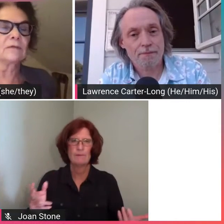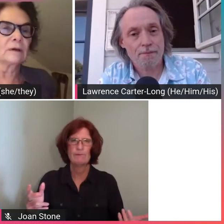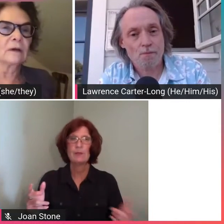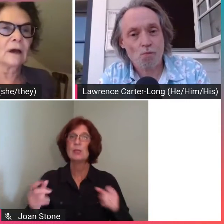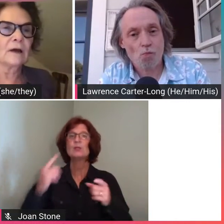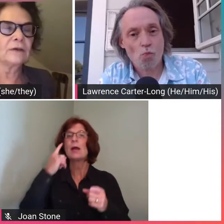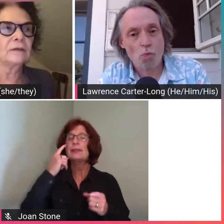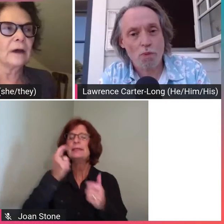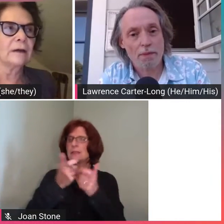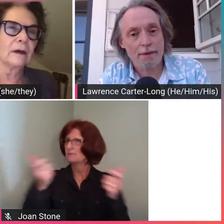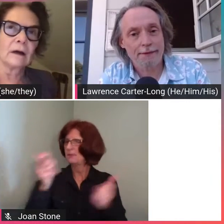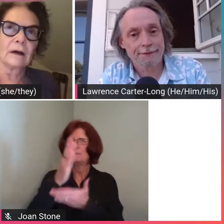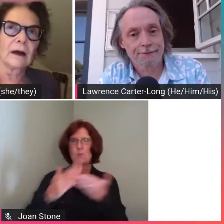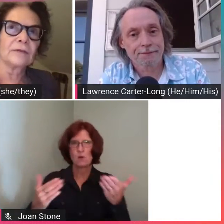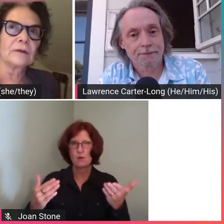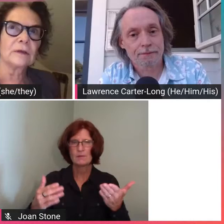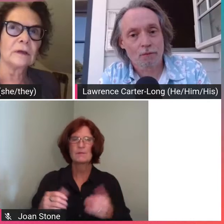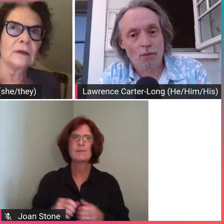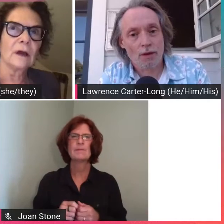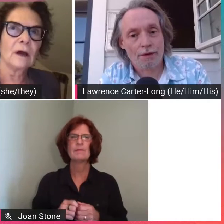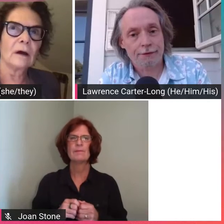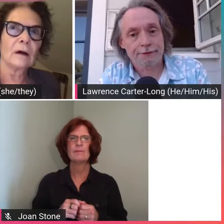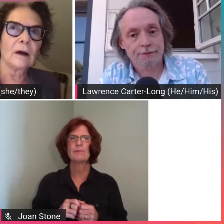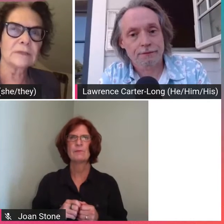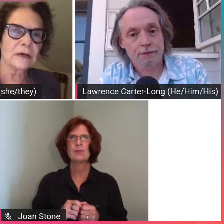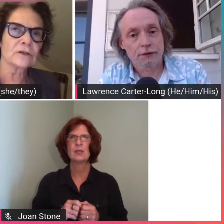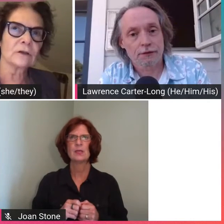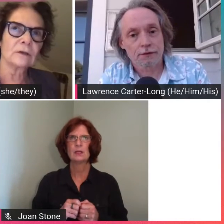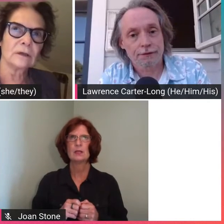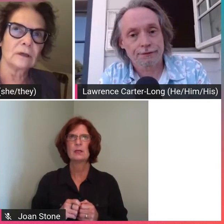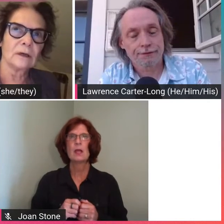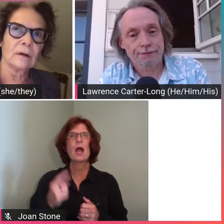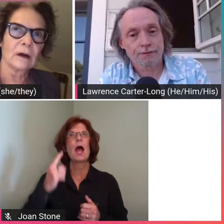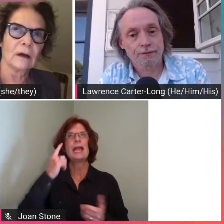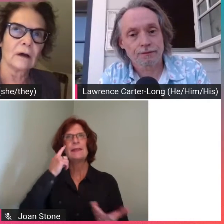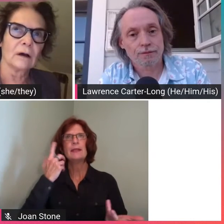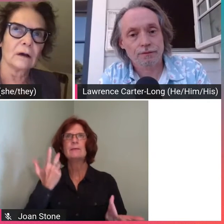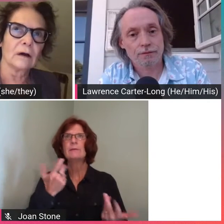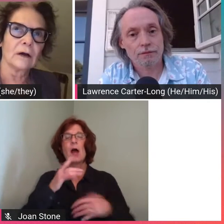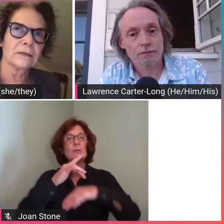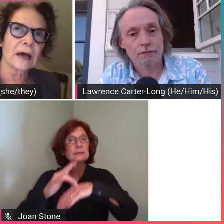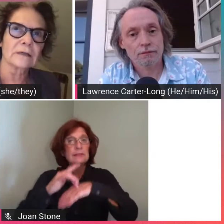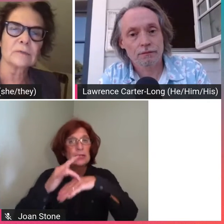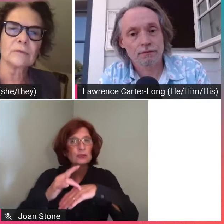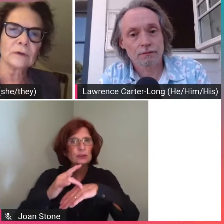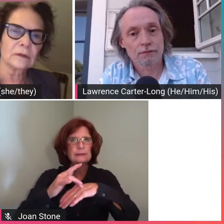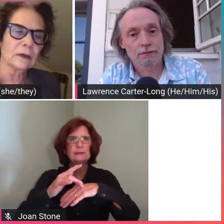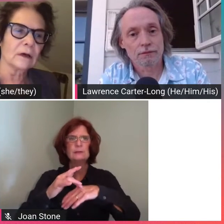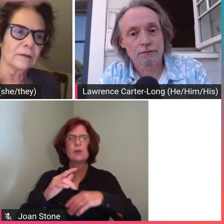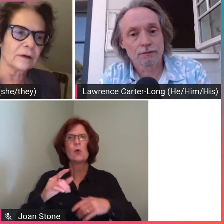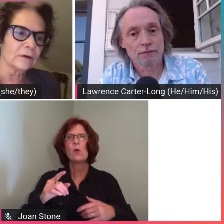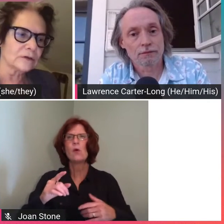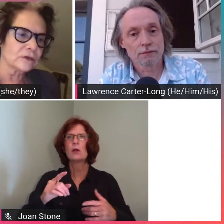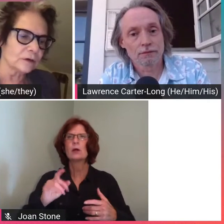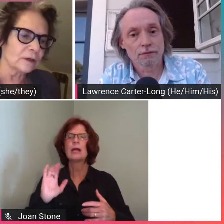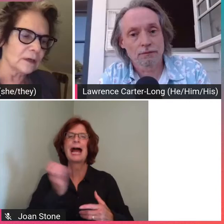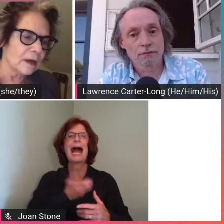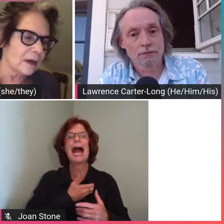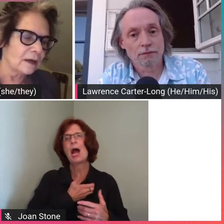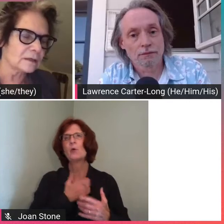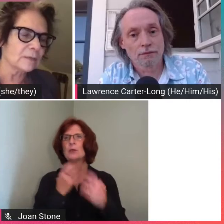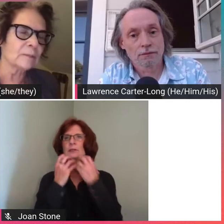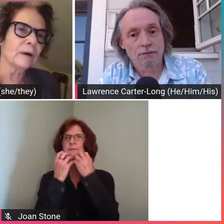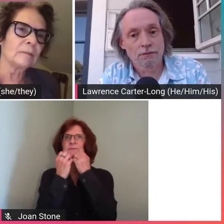big piece of it. I think the obsession, the attachment with the hero's